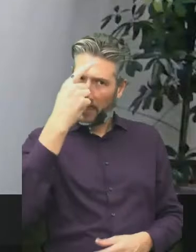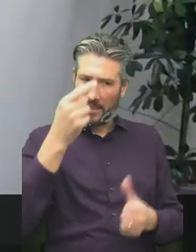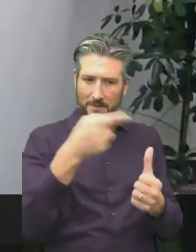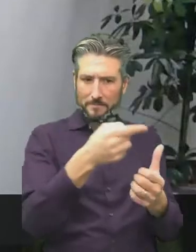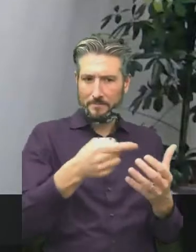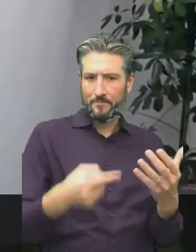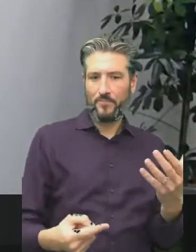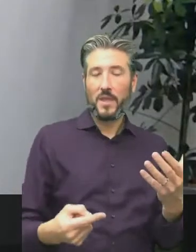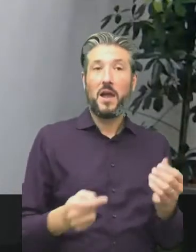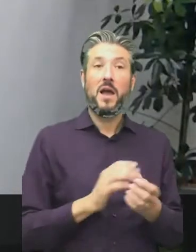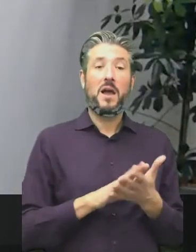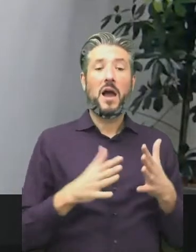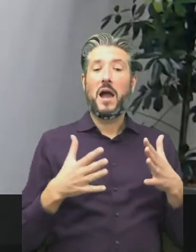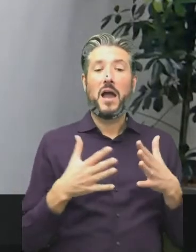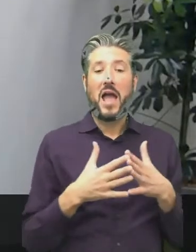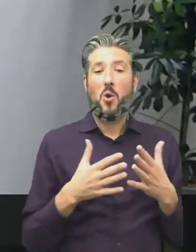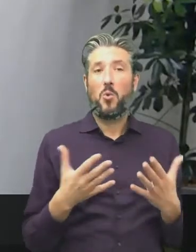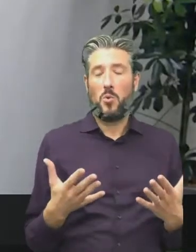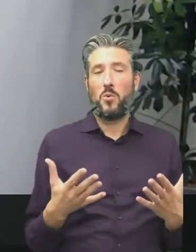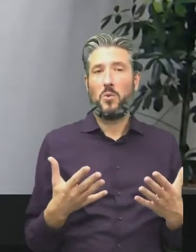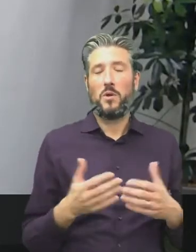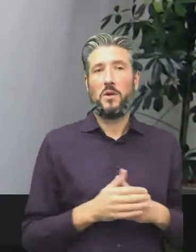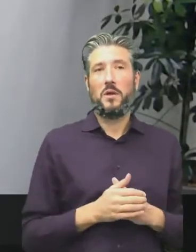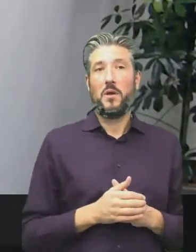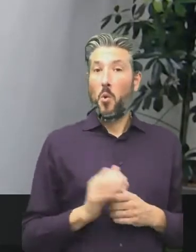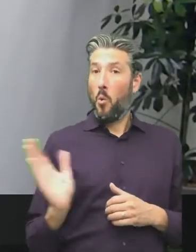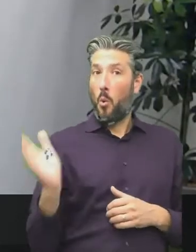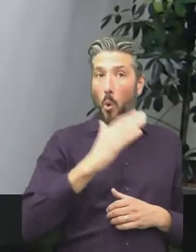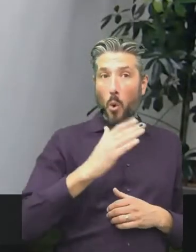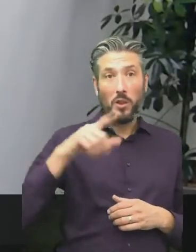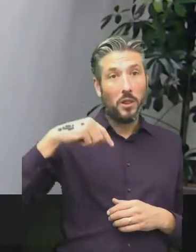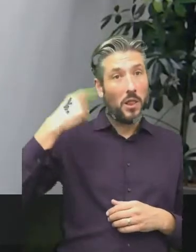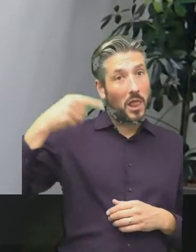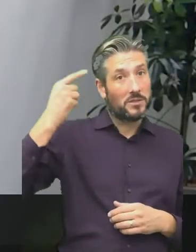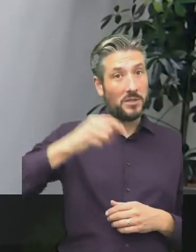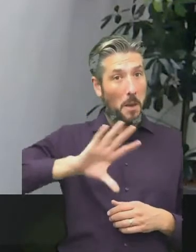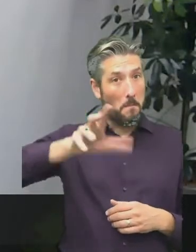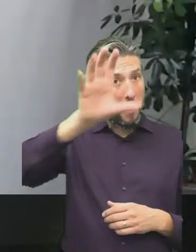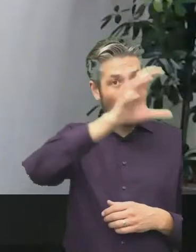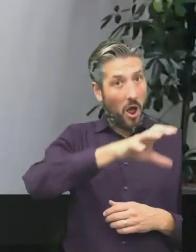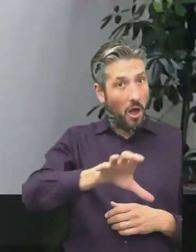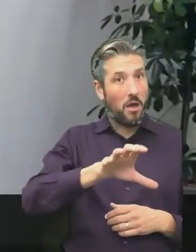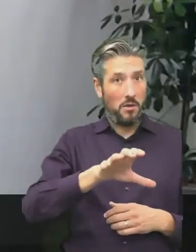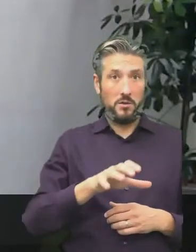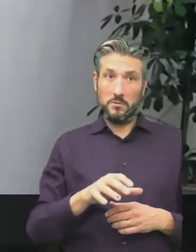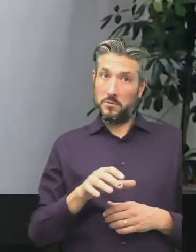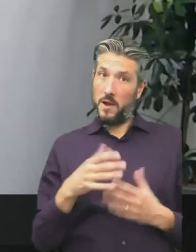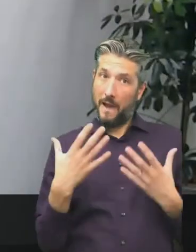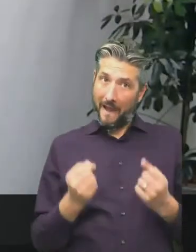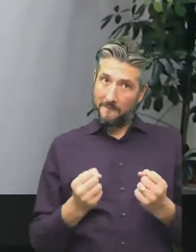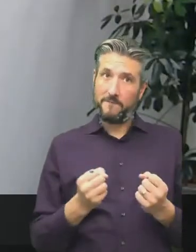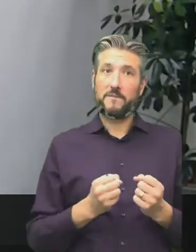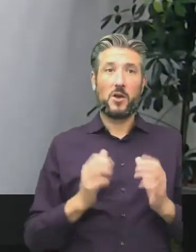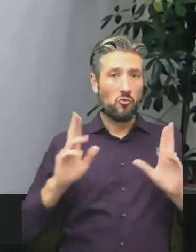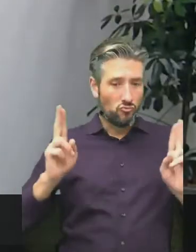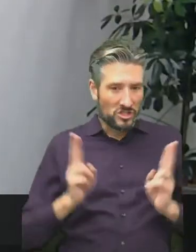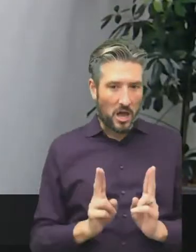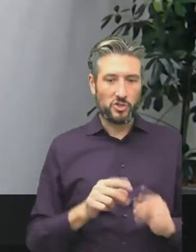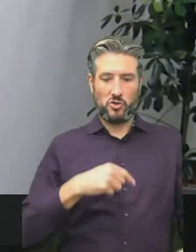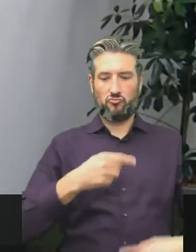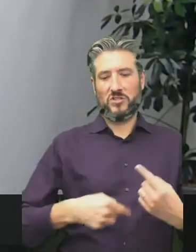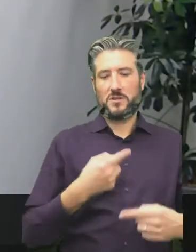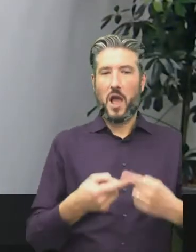done that is by having all boroughs have a reduction and recycling plan. Really important for us to